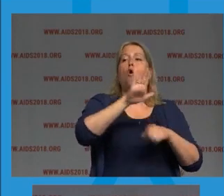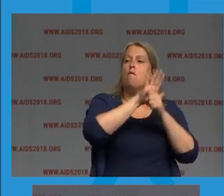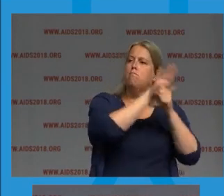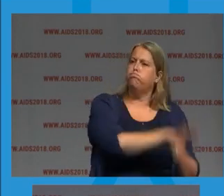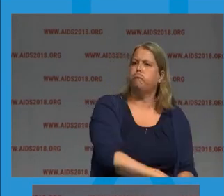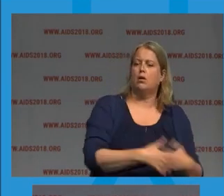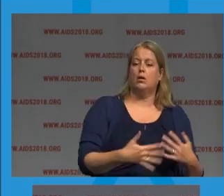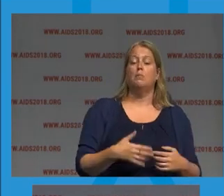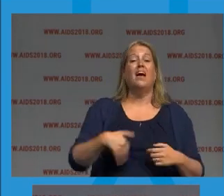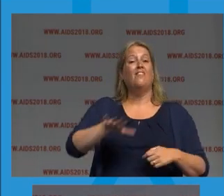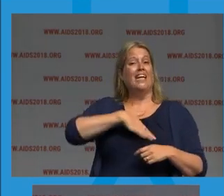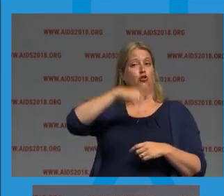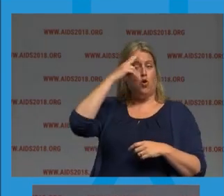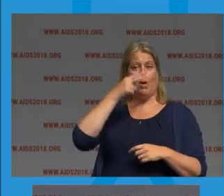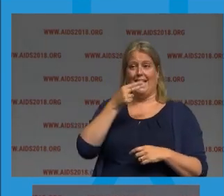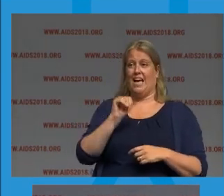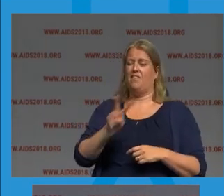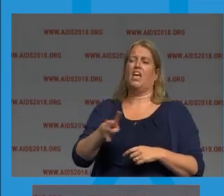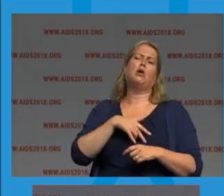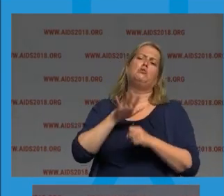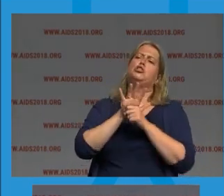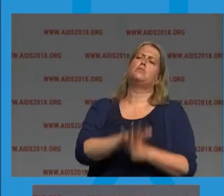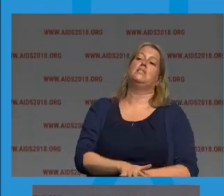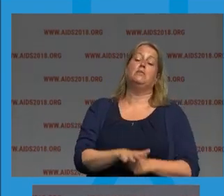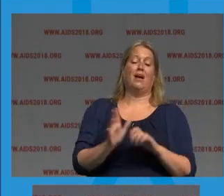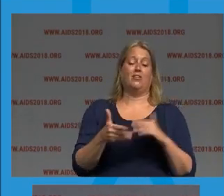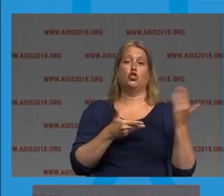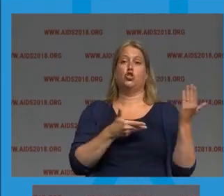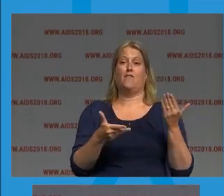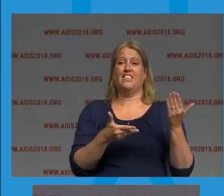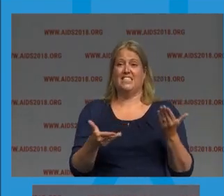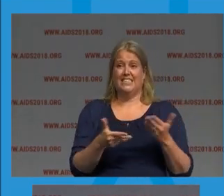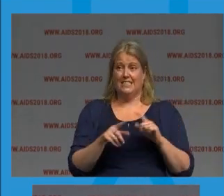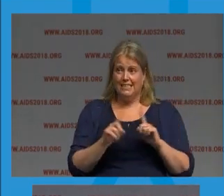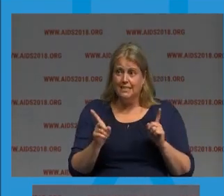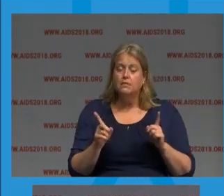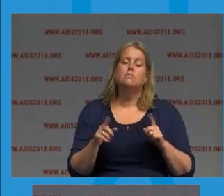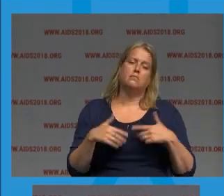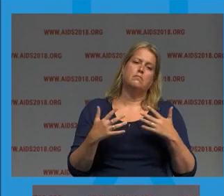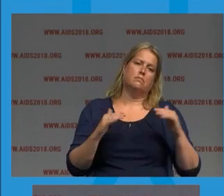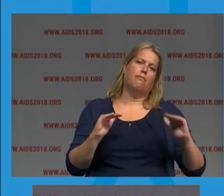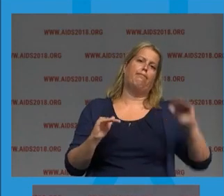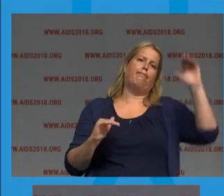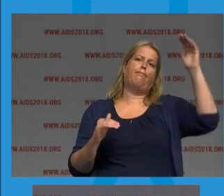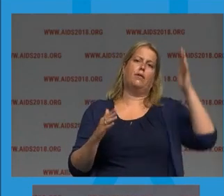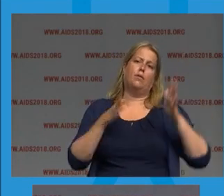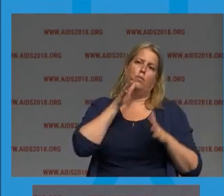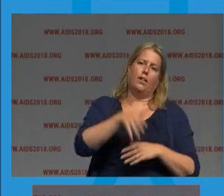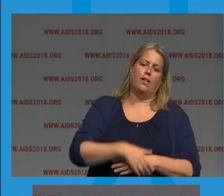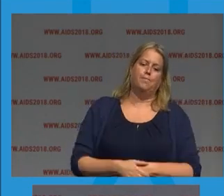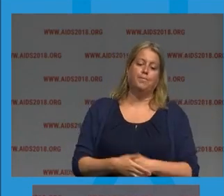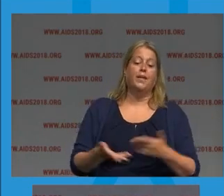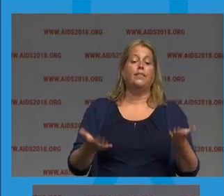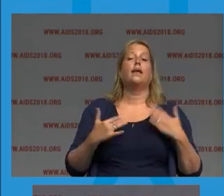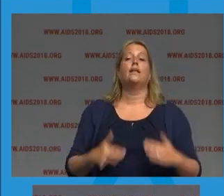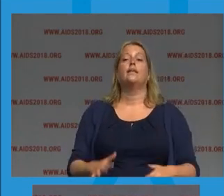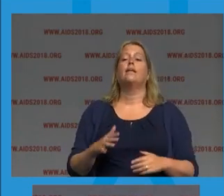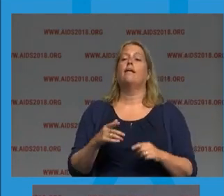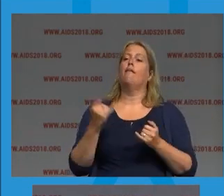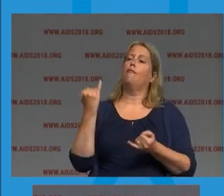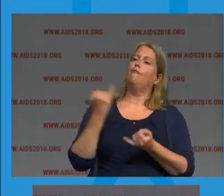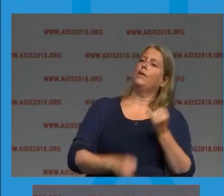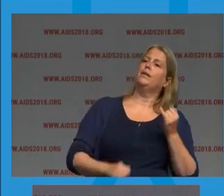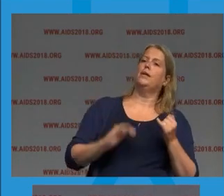discriminate, but in the absence of services, we're going to continue to see these epidemics. And then finally, female sex workers across